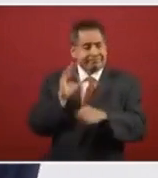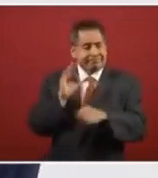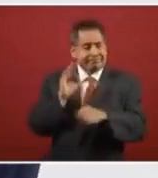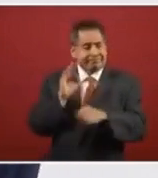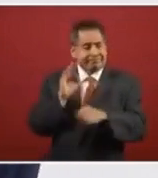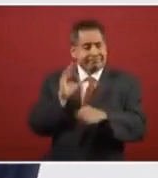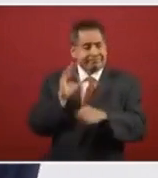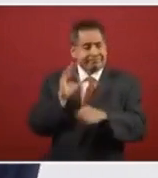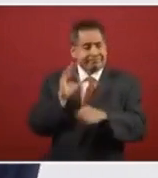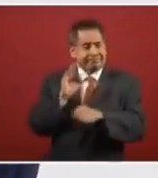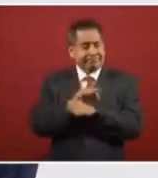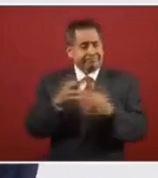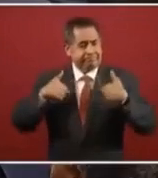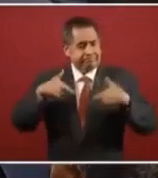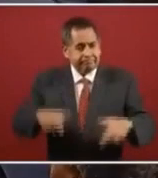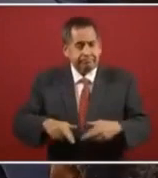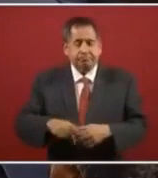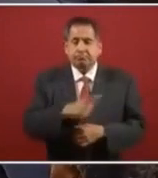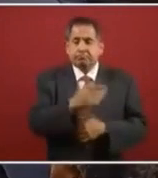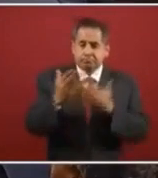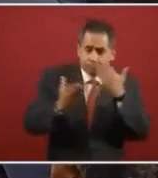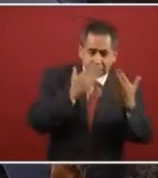educational levels